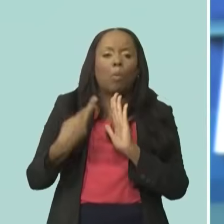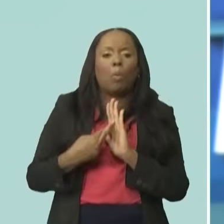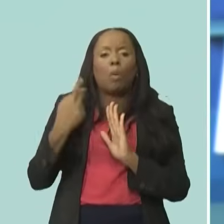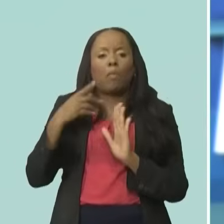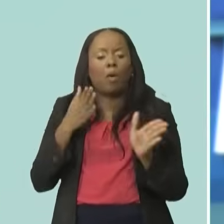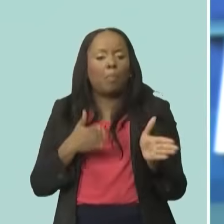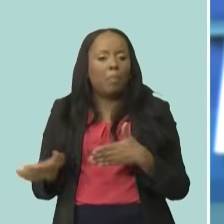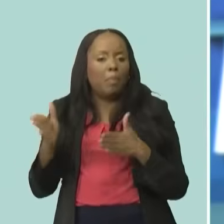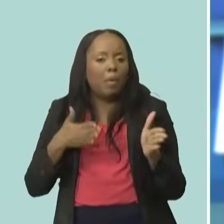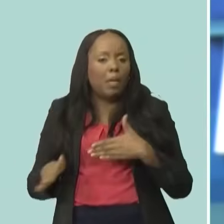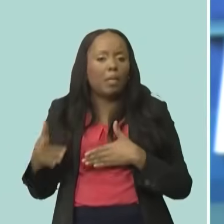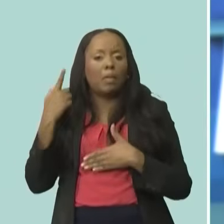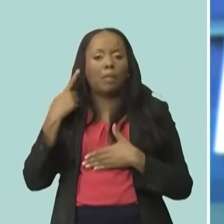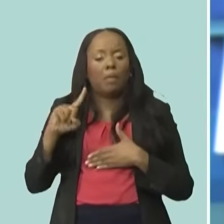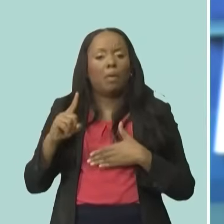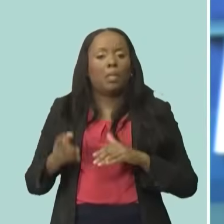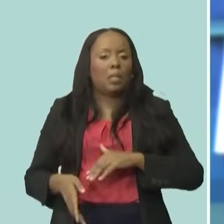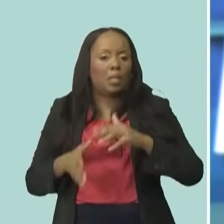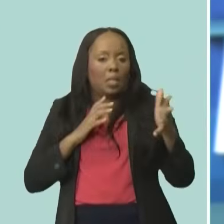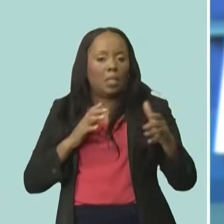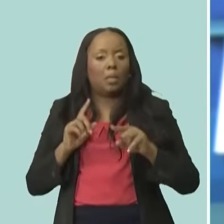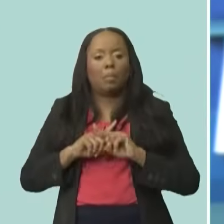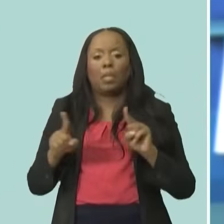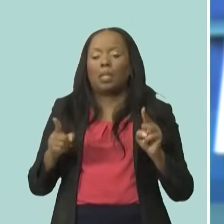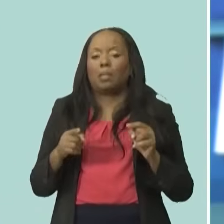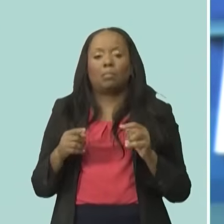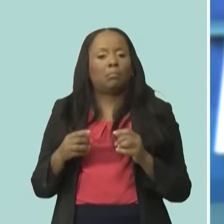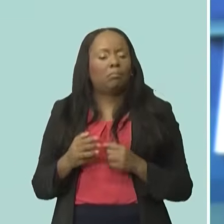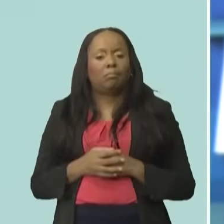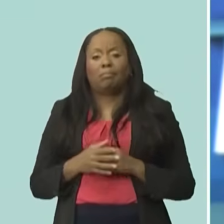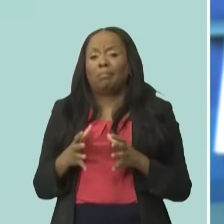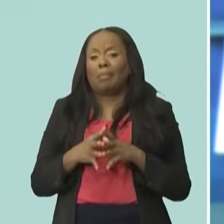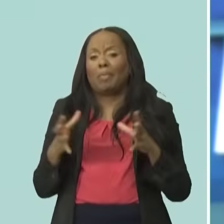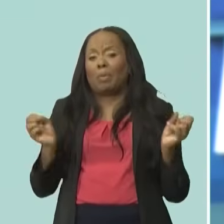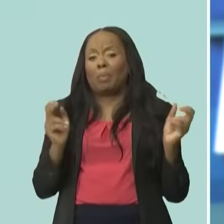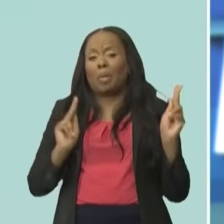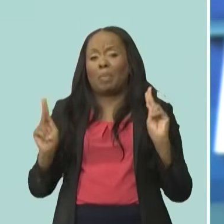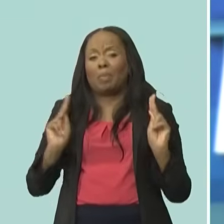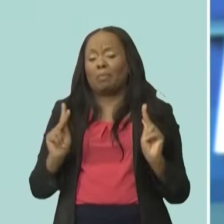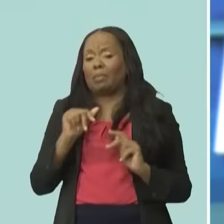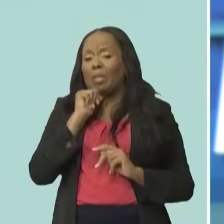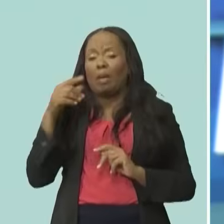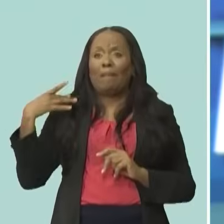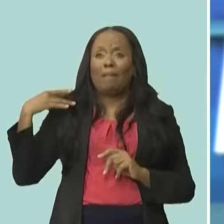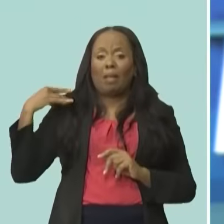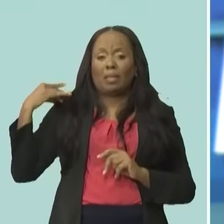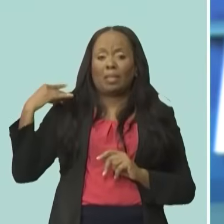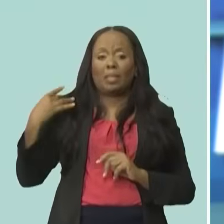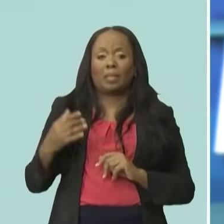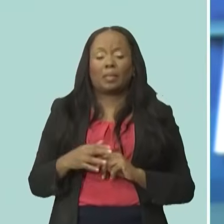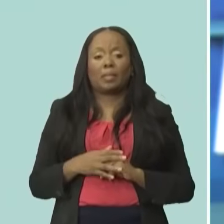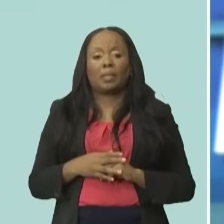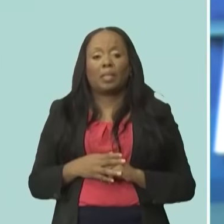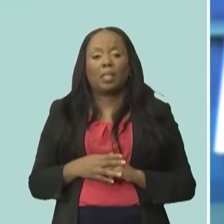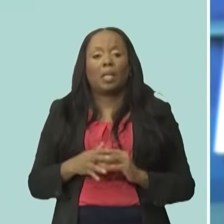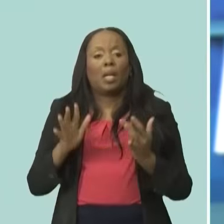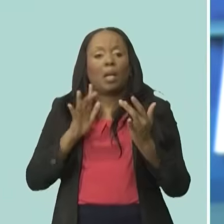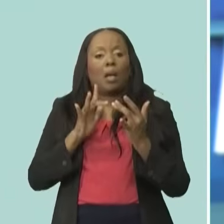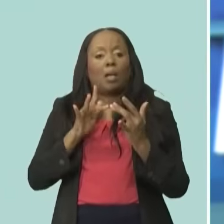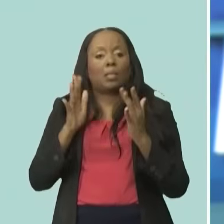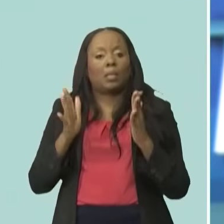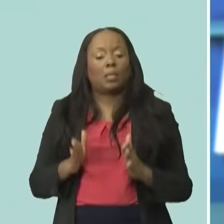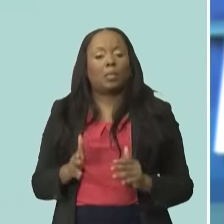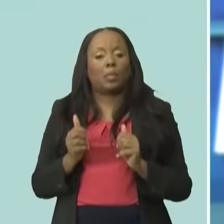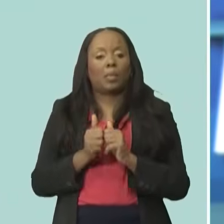preparedness and response, but many of them are lacking the appropriate number of volunteers. Consultant with the Department of Emergency Management,